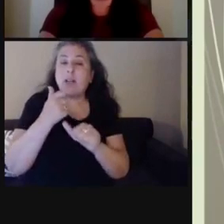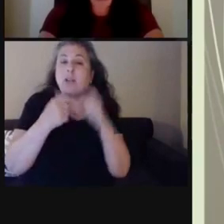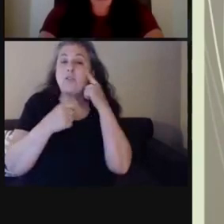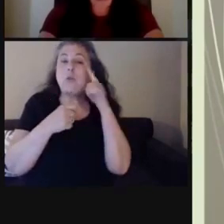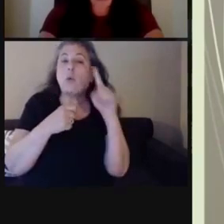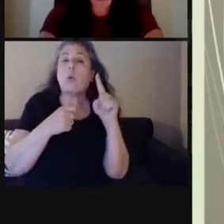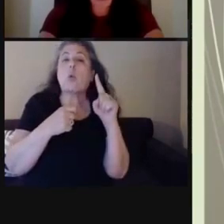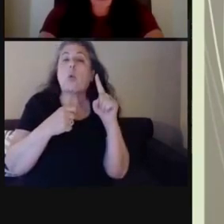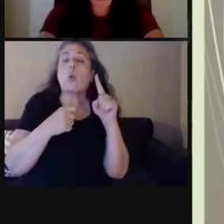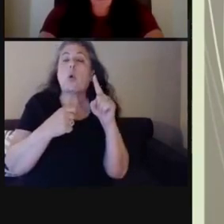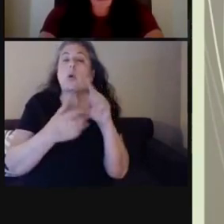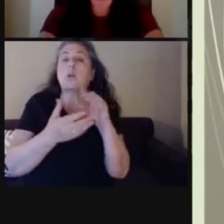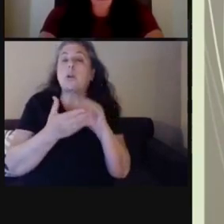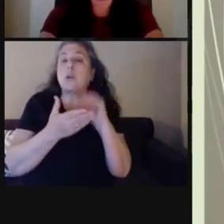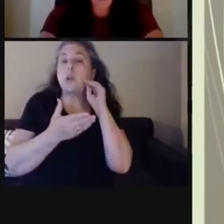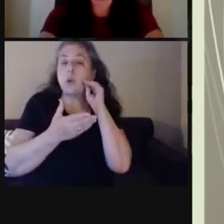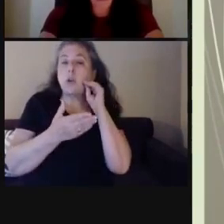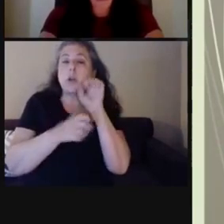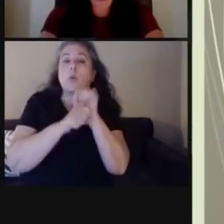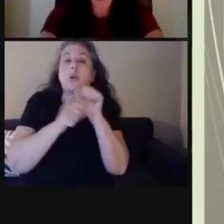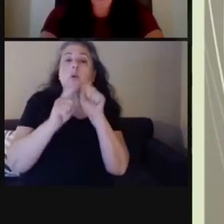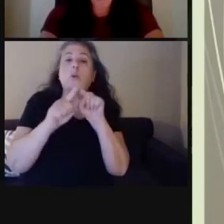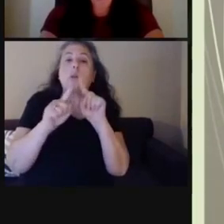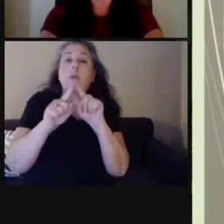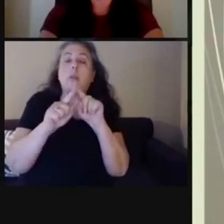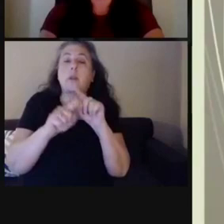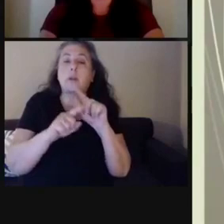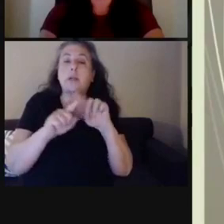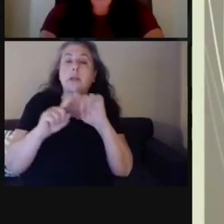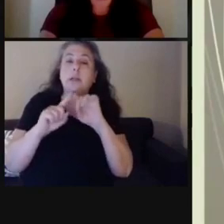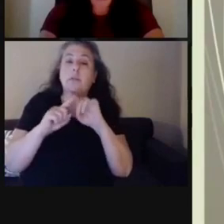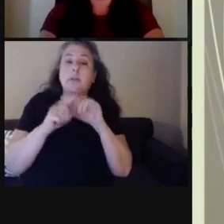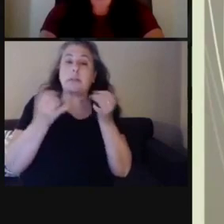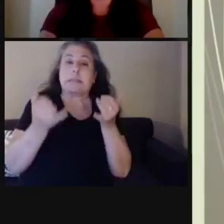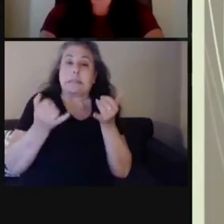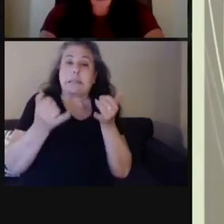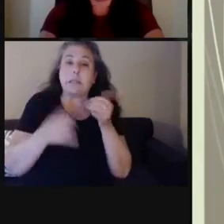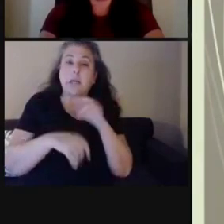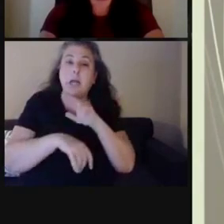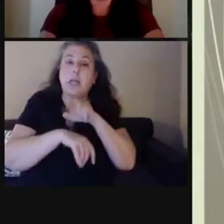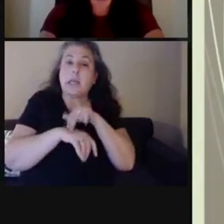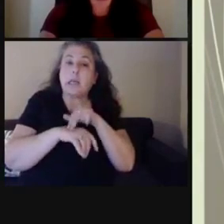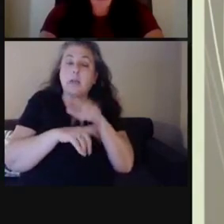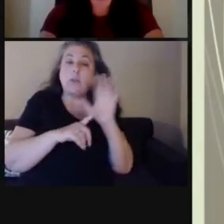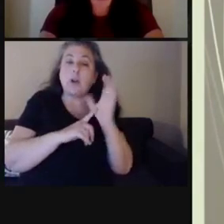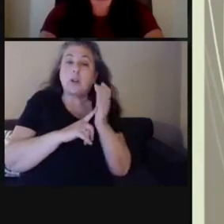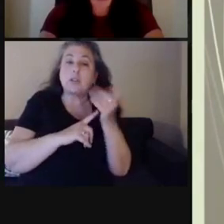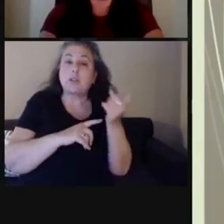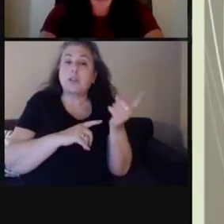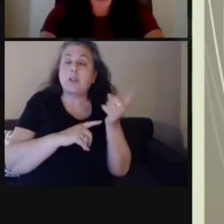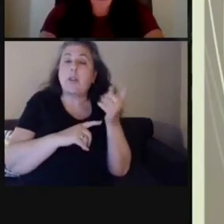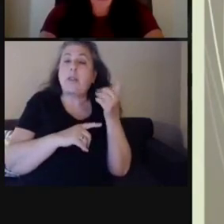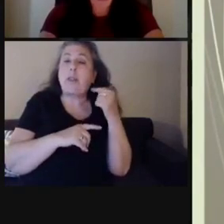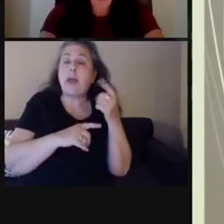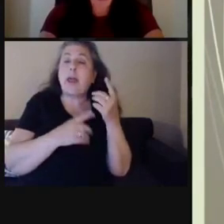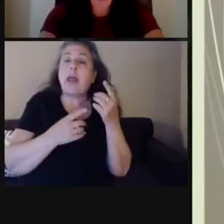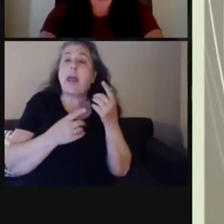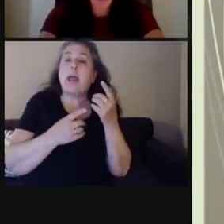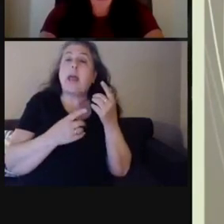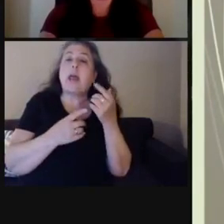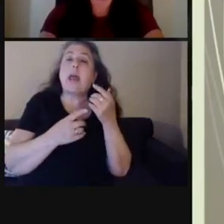and working with Indigenous cultures. They're the ones who have undergone